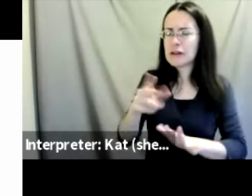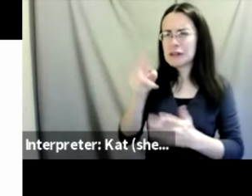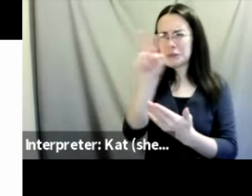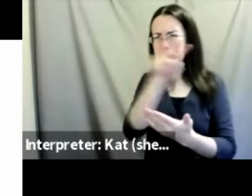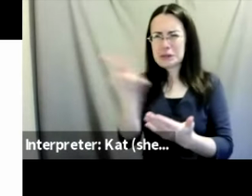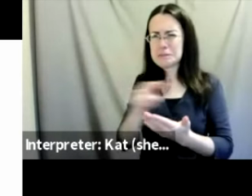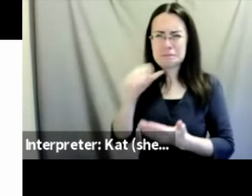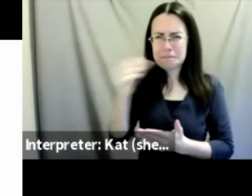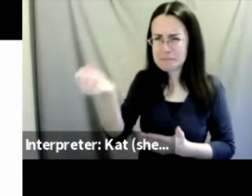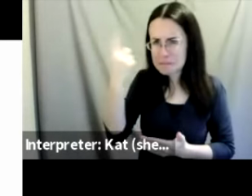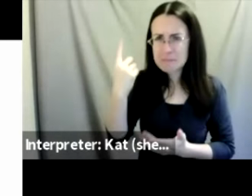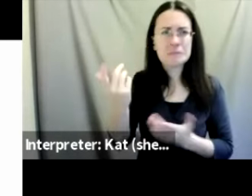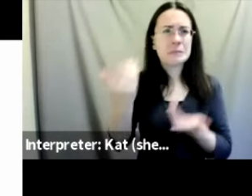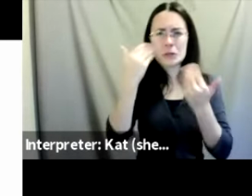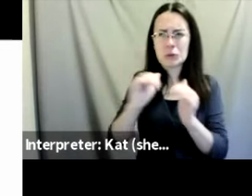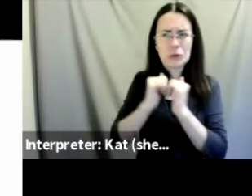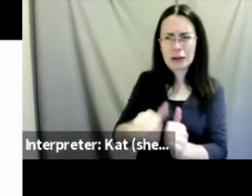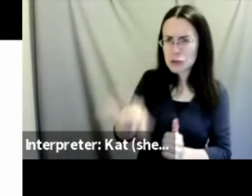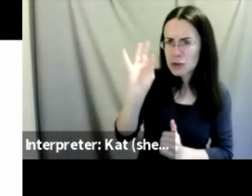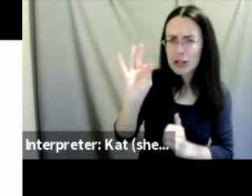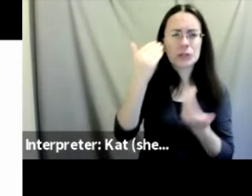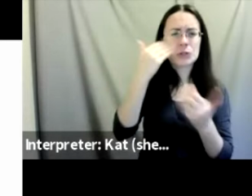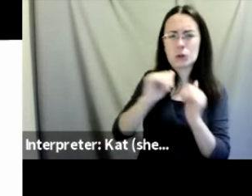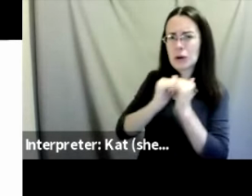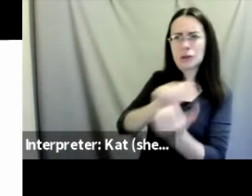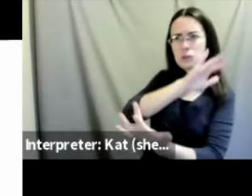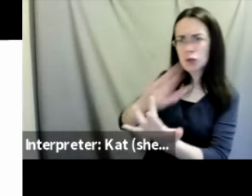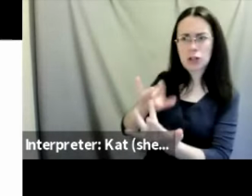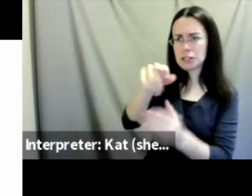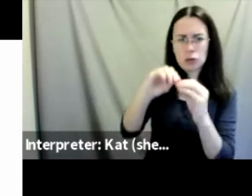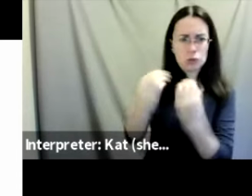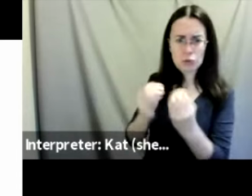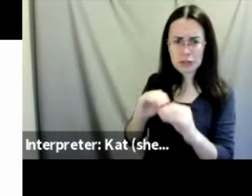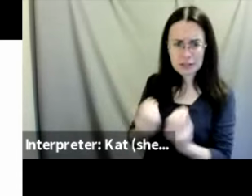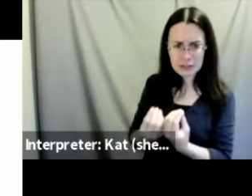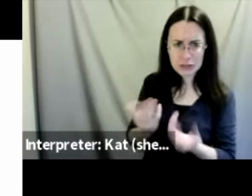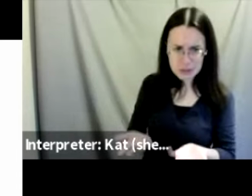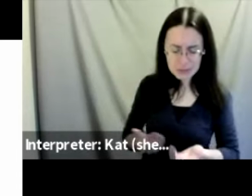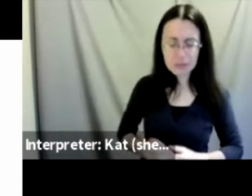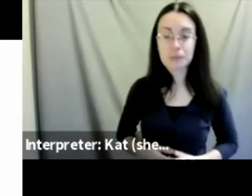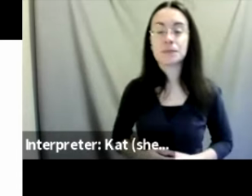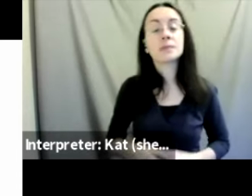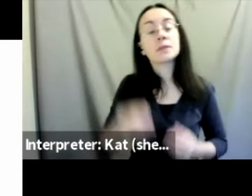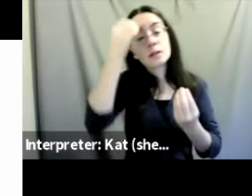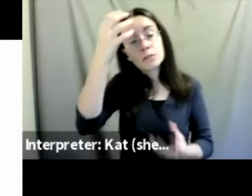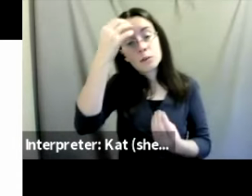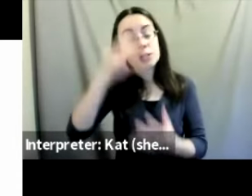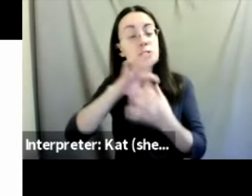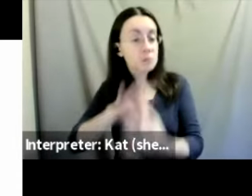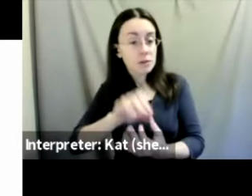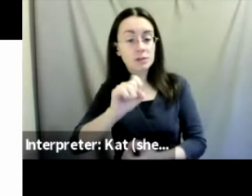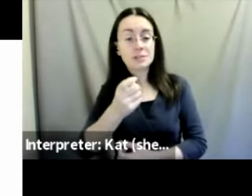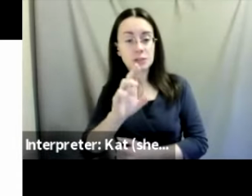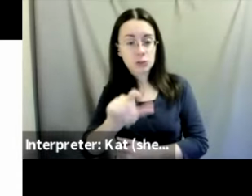looking for or how to contact these organizations. So the information about sexual and reproductive health services need